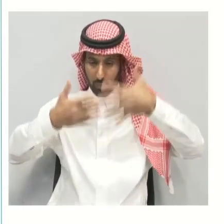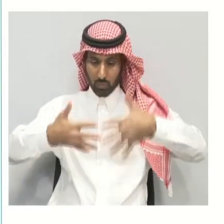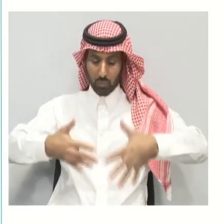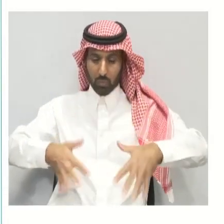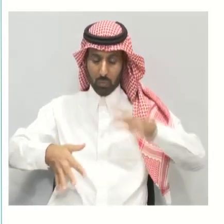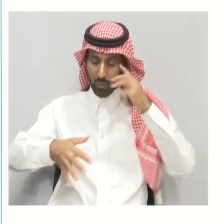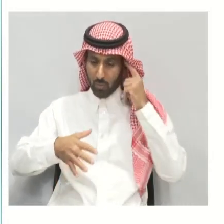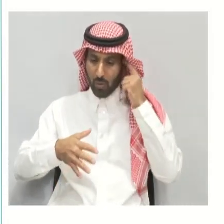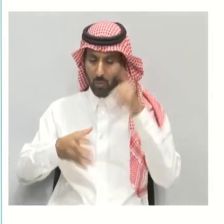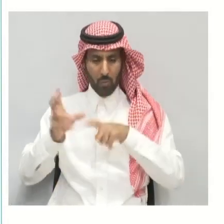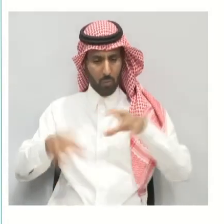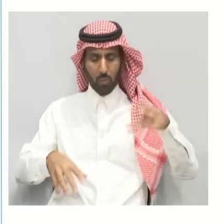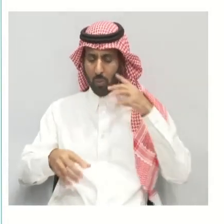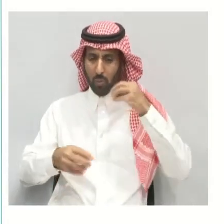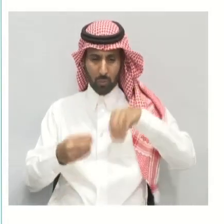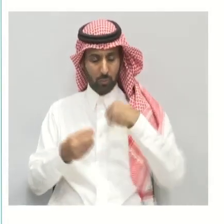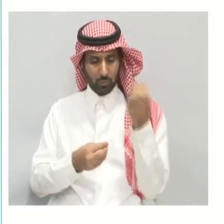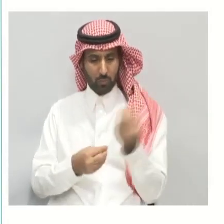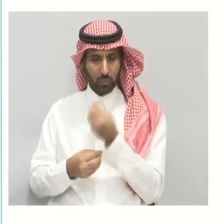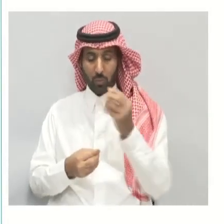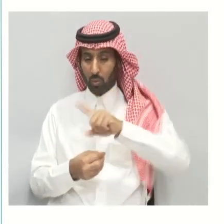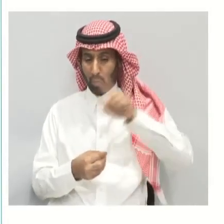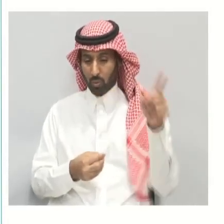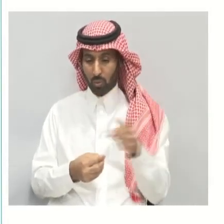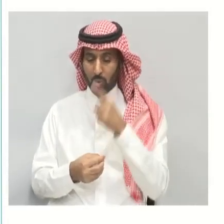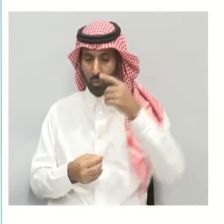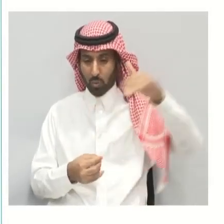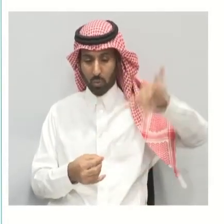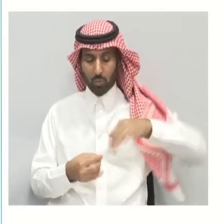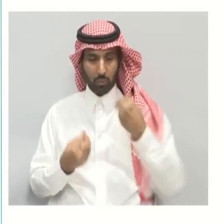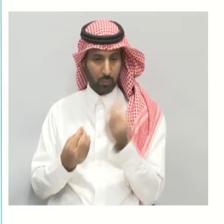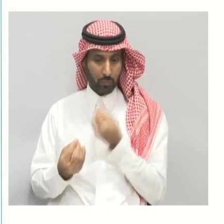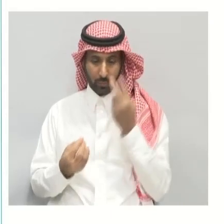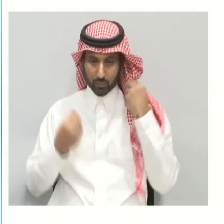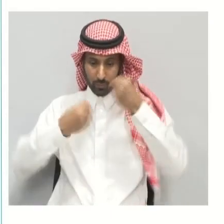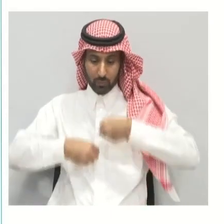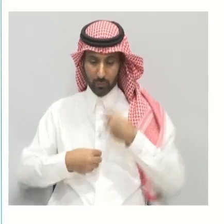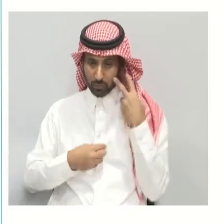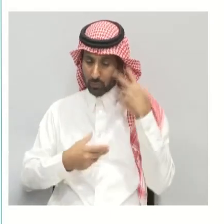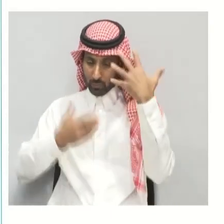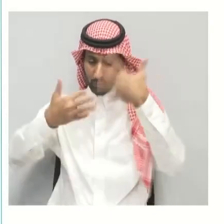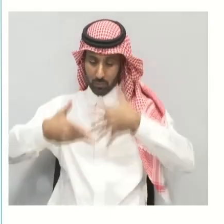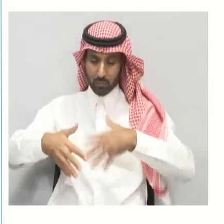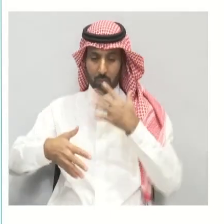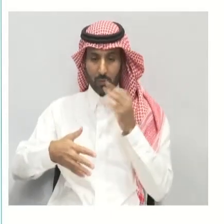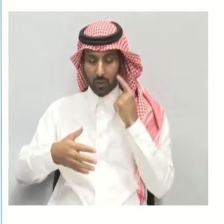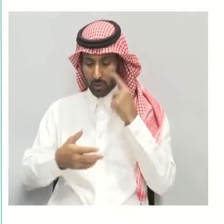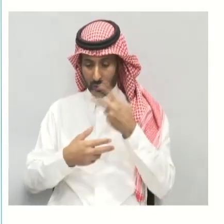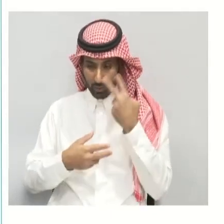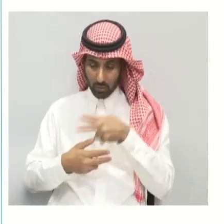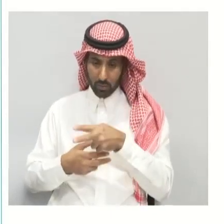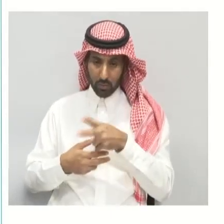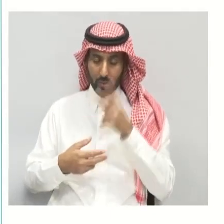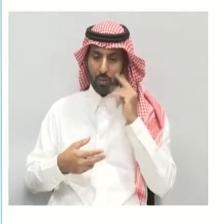very popular with tourists from all around the world. At some times during the year, you can